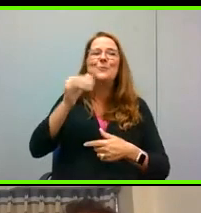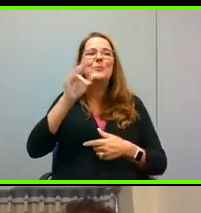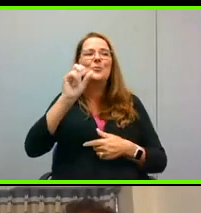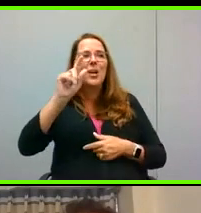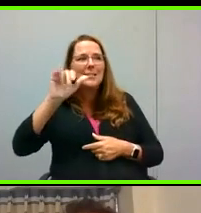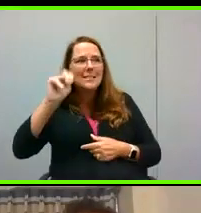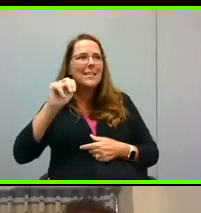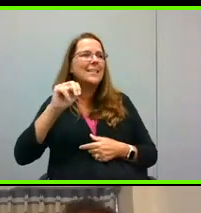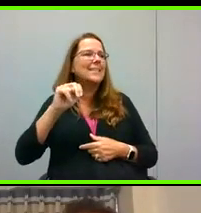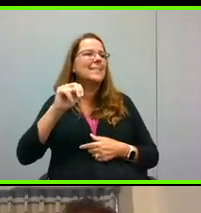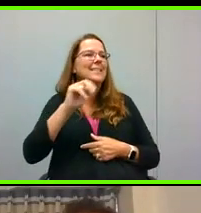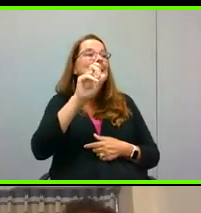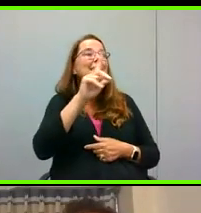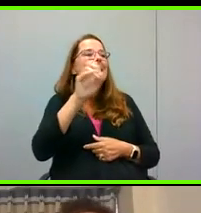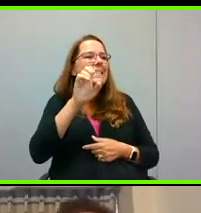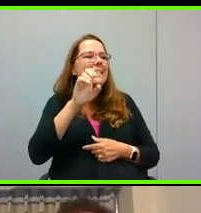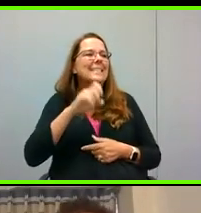Dee.